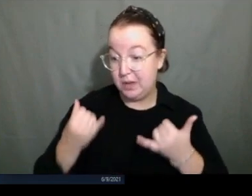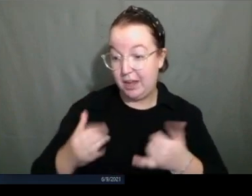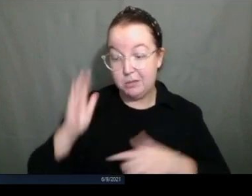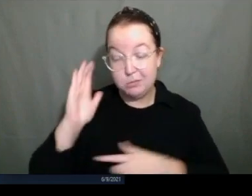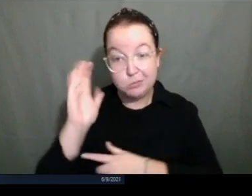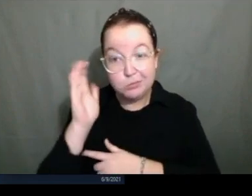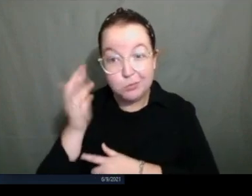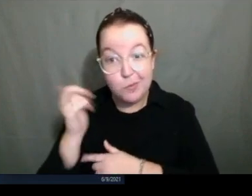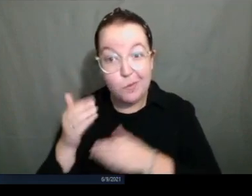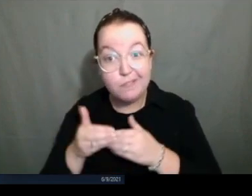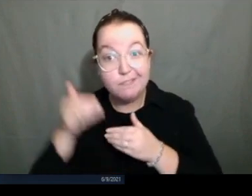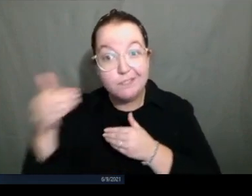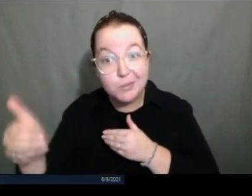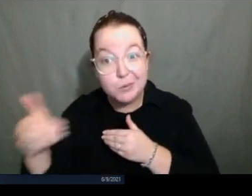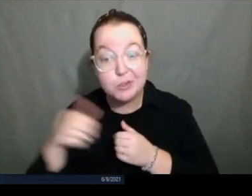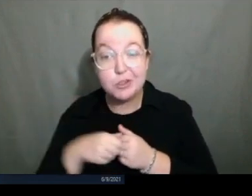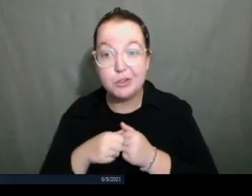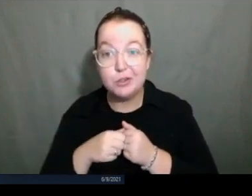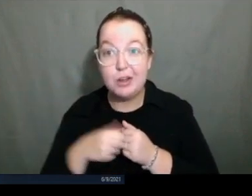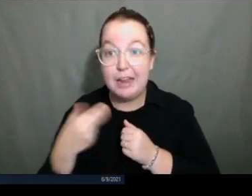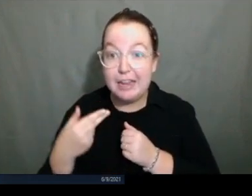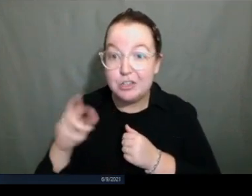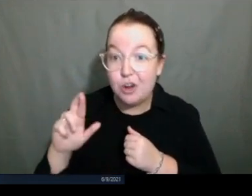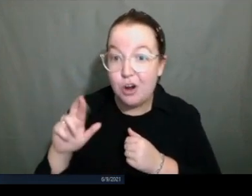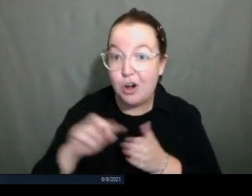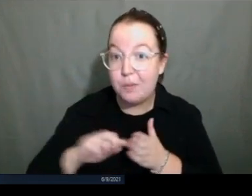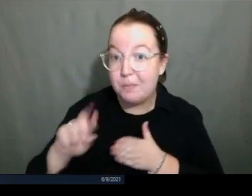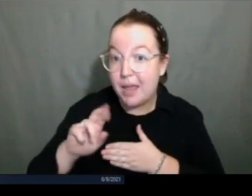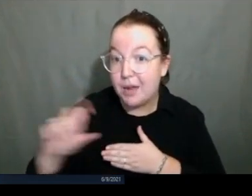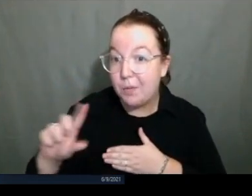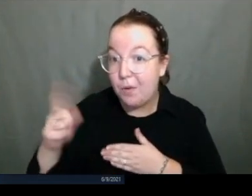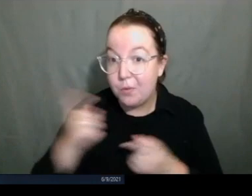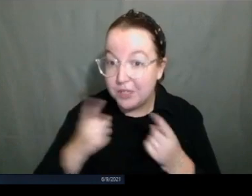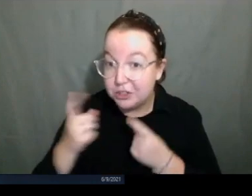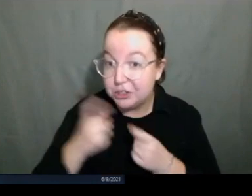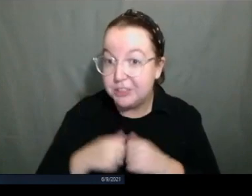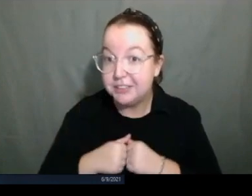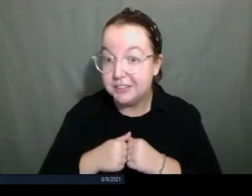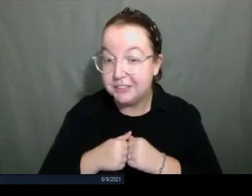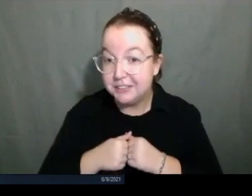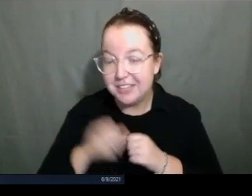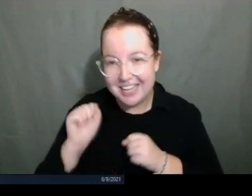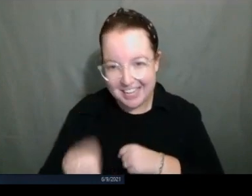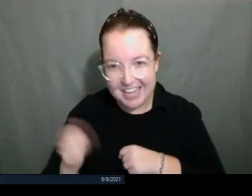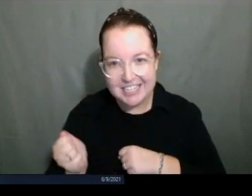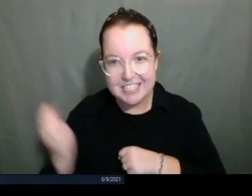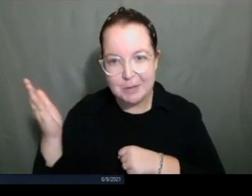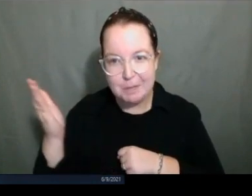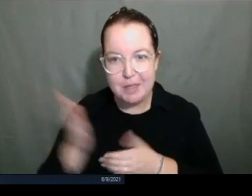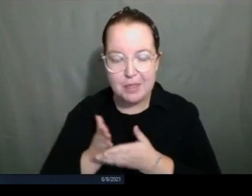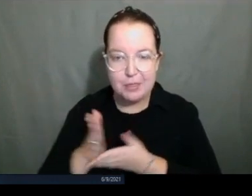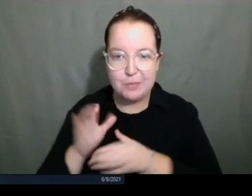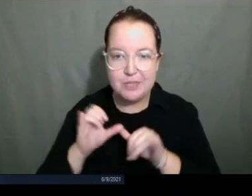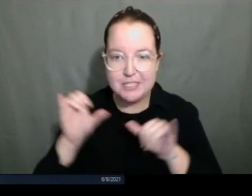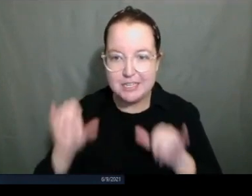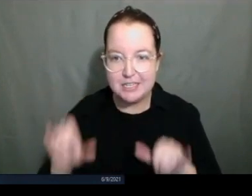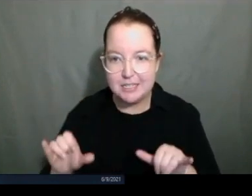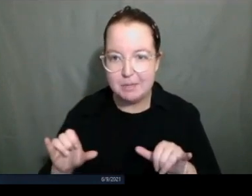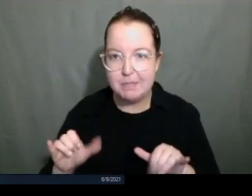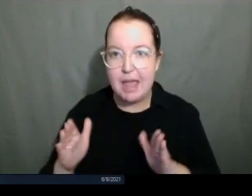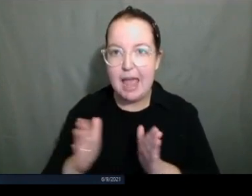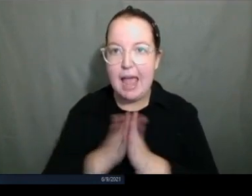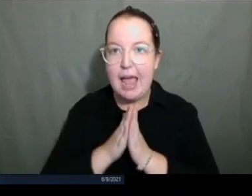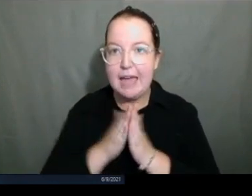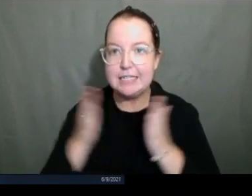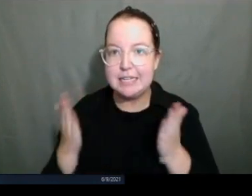or in the future, if you ever have any HR or payroll related questions, you can always submit those through the system through Ask